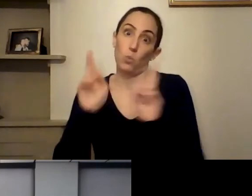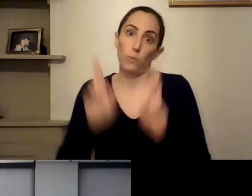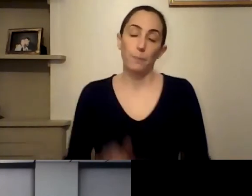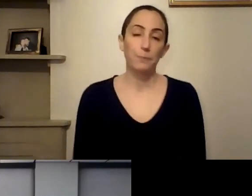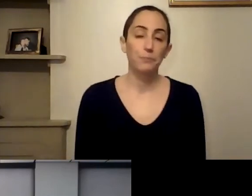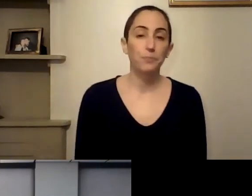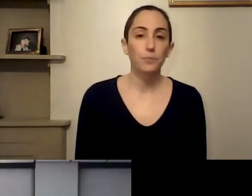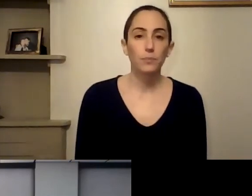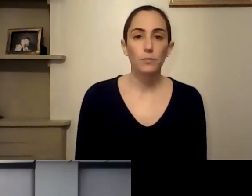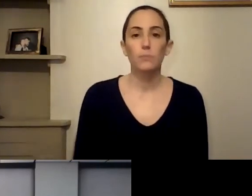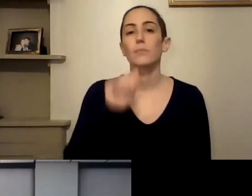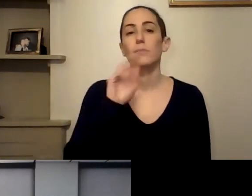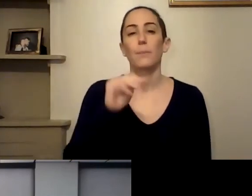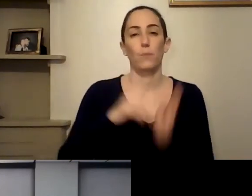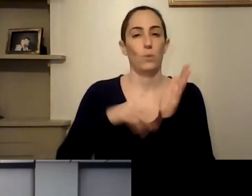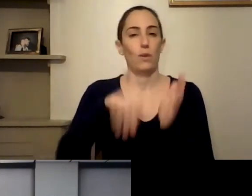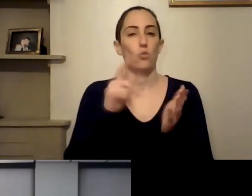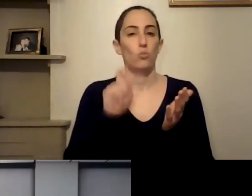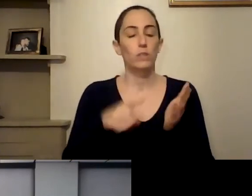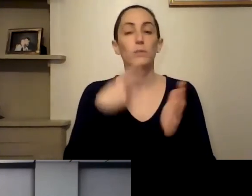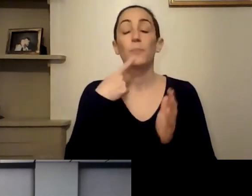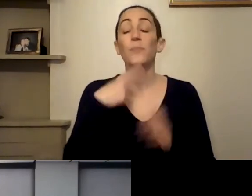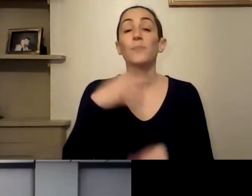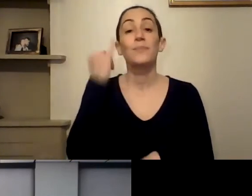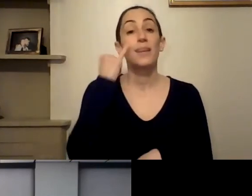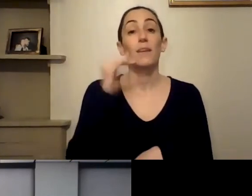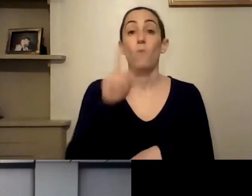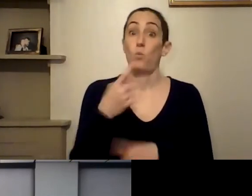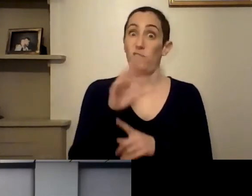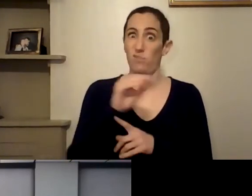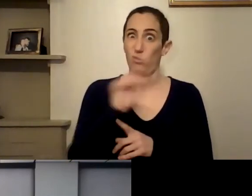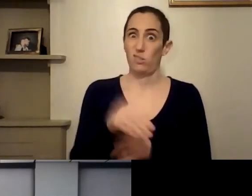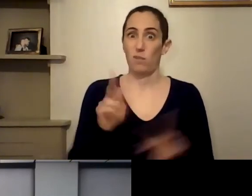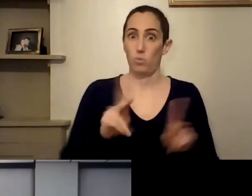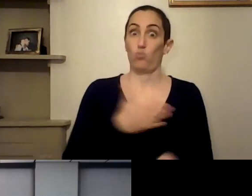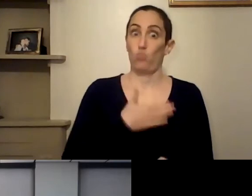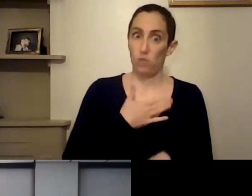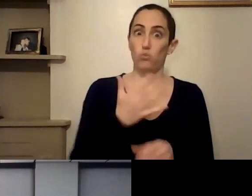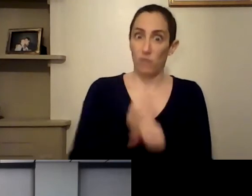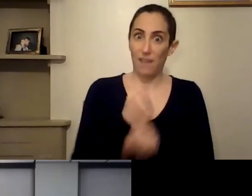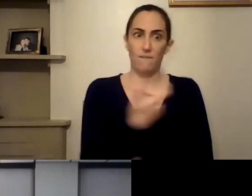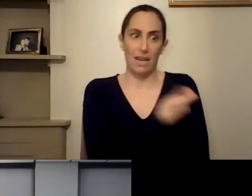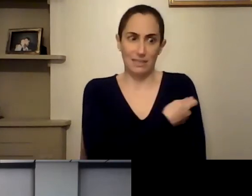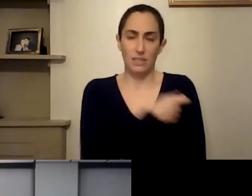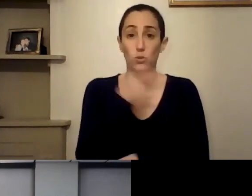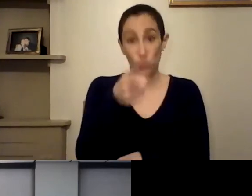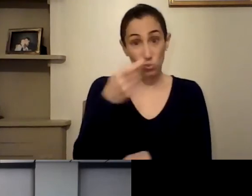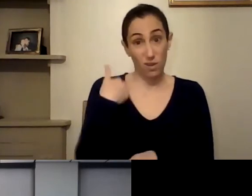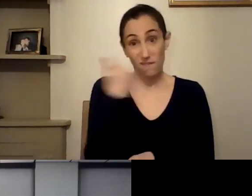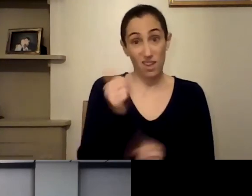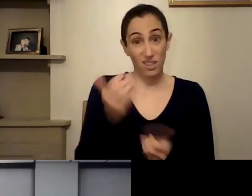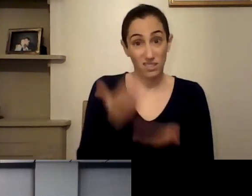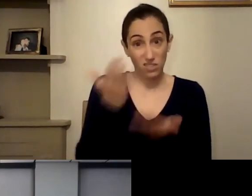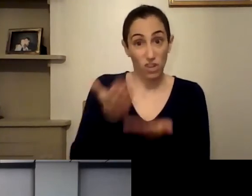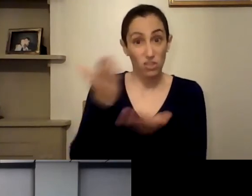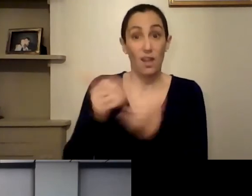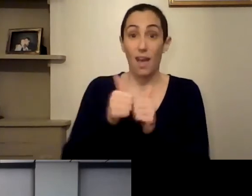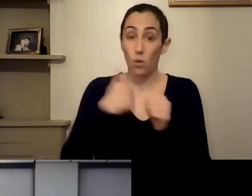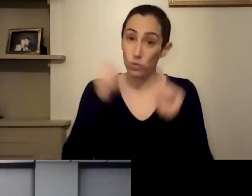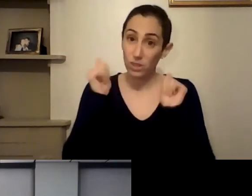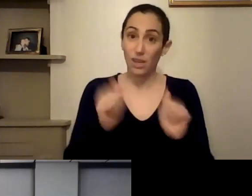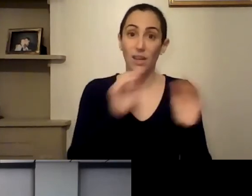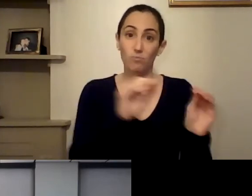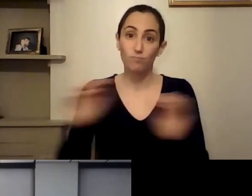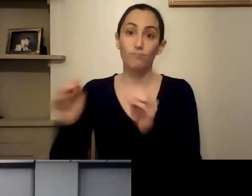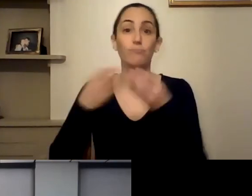If given only 50% of individuals indicate that they would get the vaccine, do you have any suggestions of how we can educate the general public